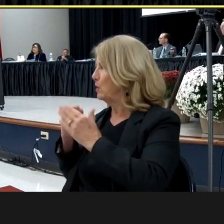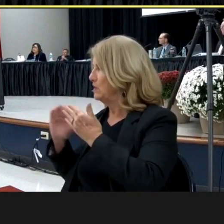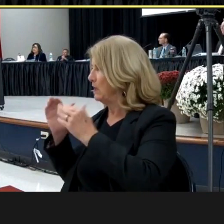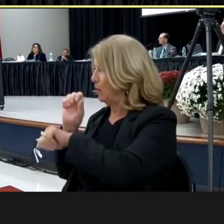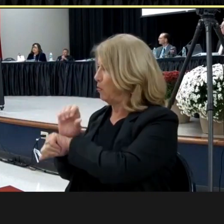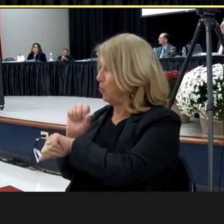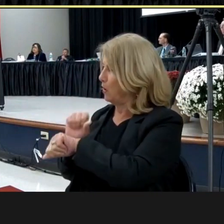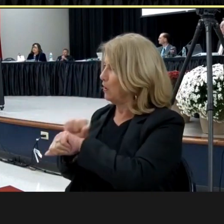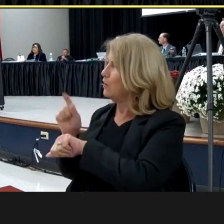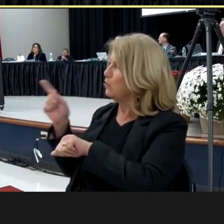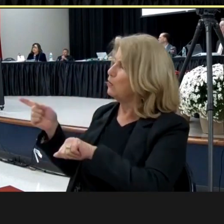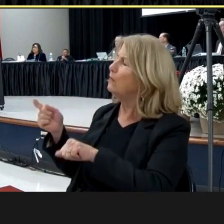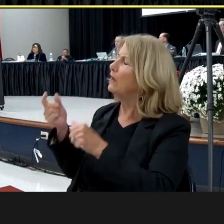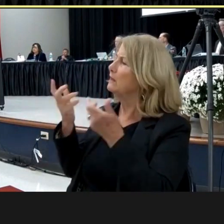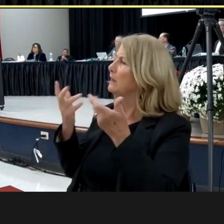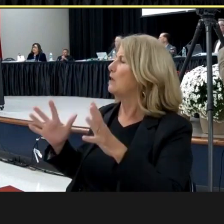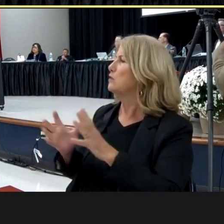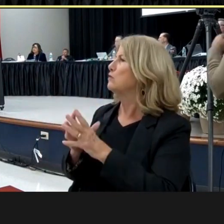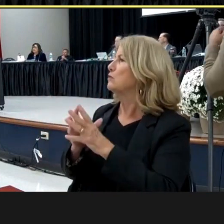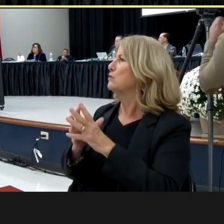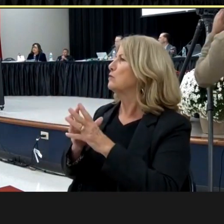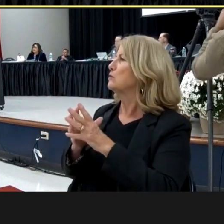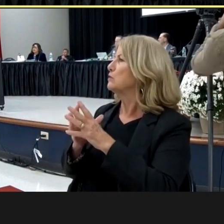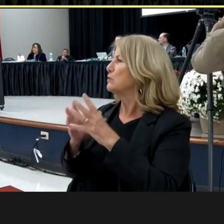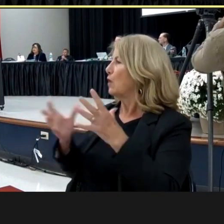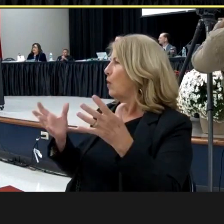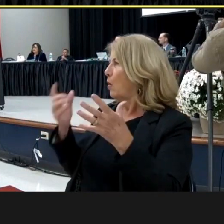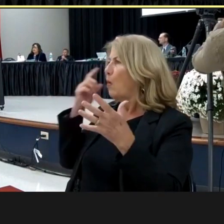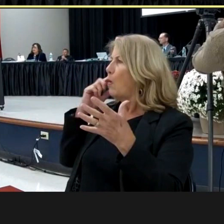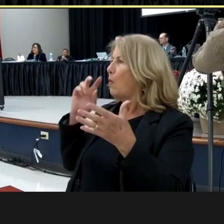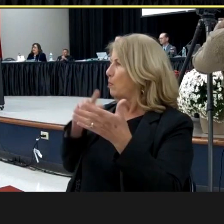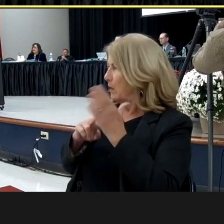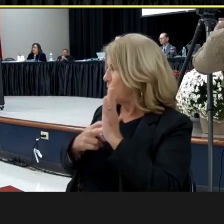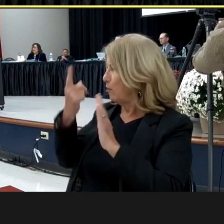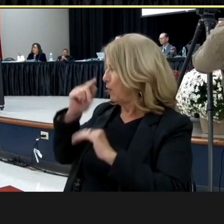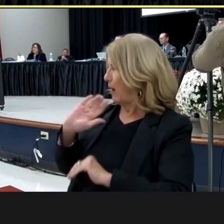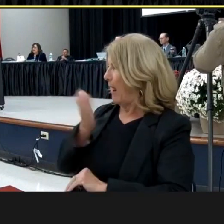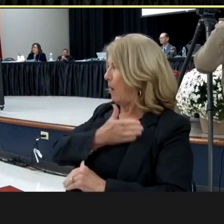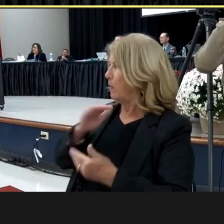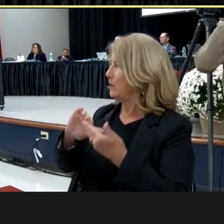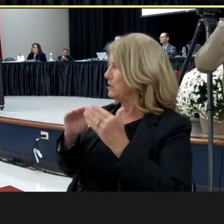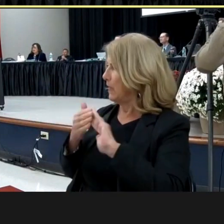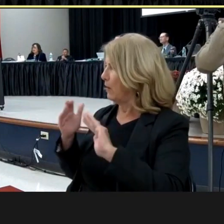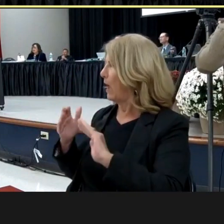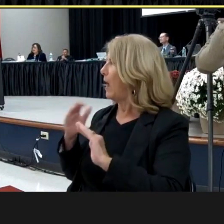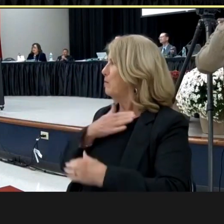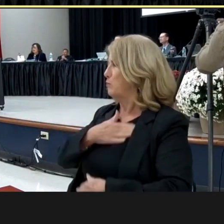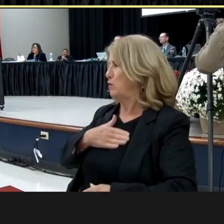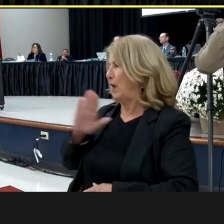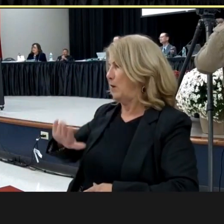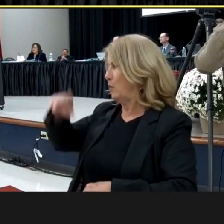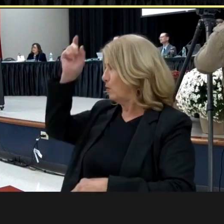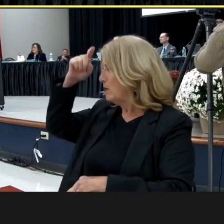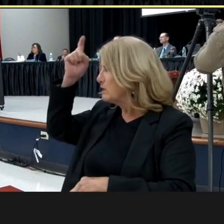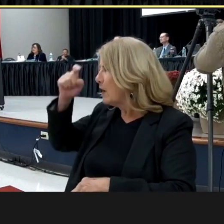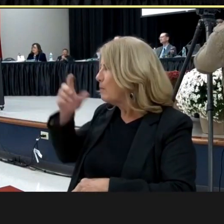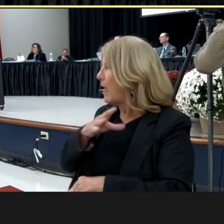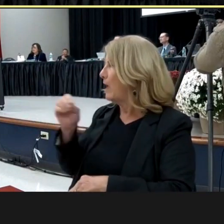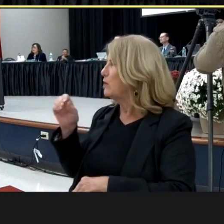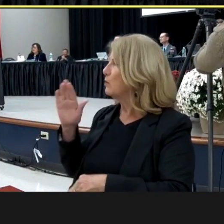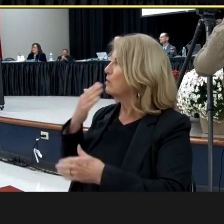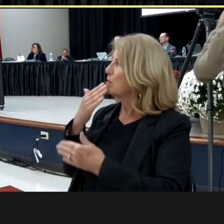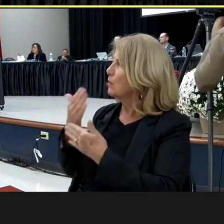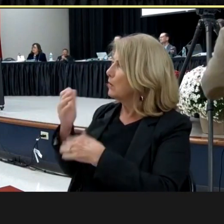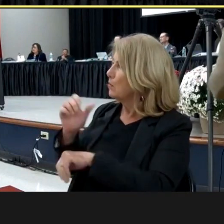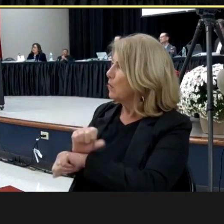to our town. And I have appreciated your wisdom and competency and kindness in